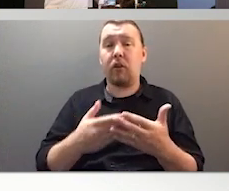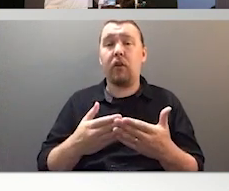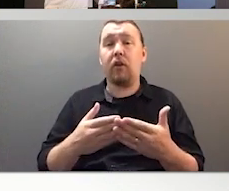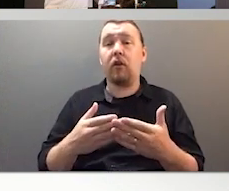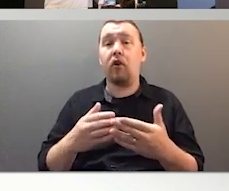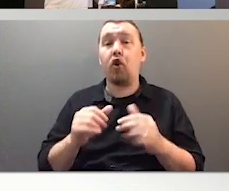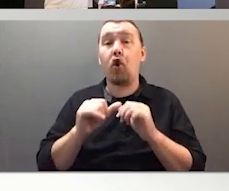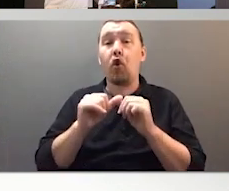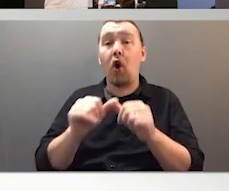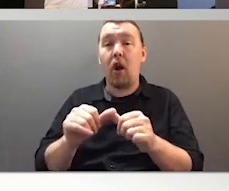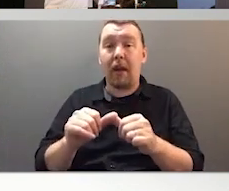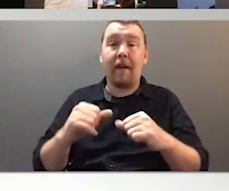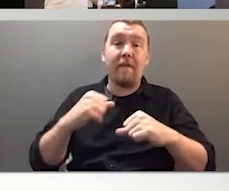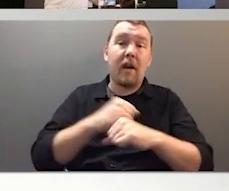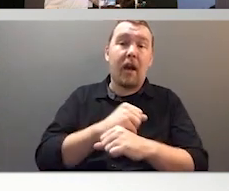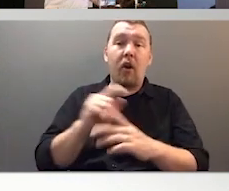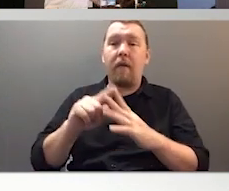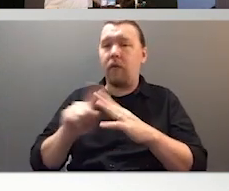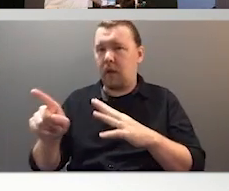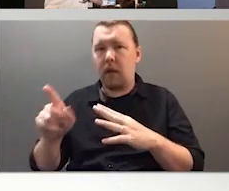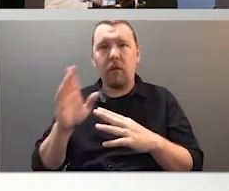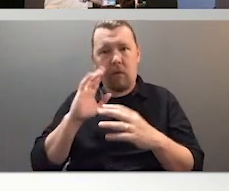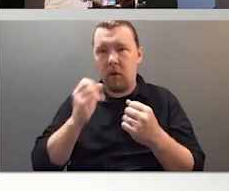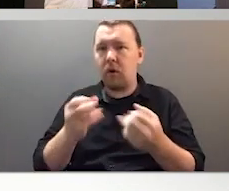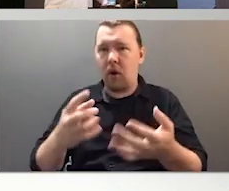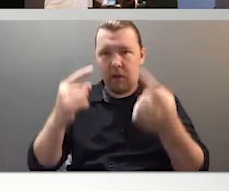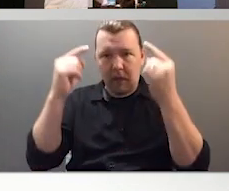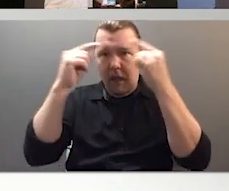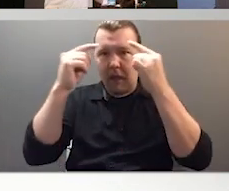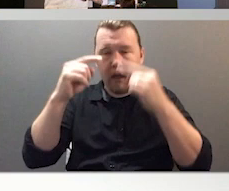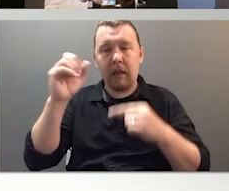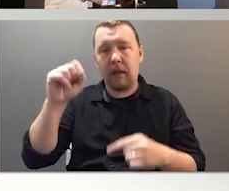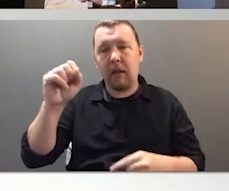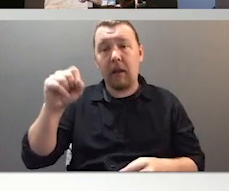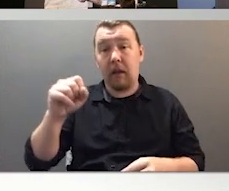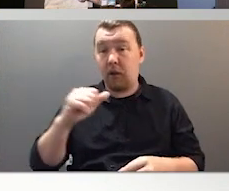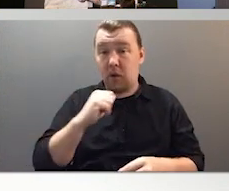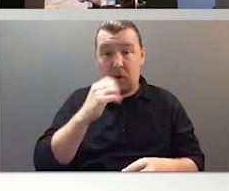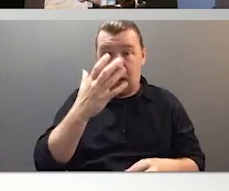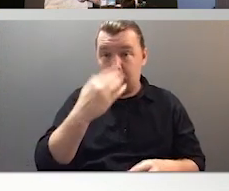all of that. So what do we do when we haven't slept? We go for caffeine and carbs,